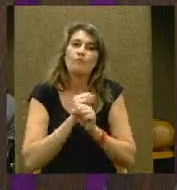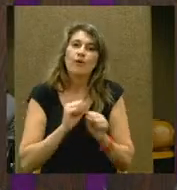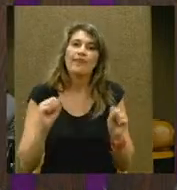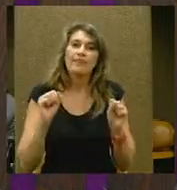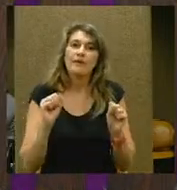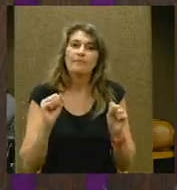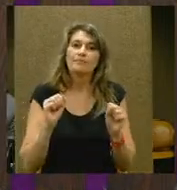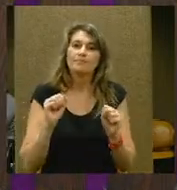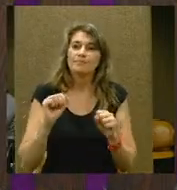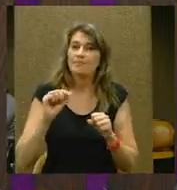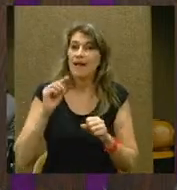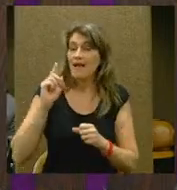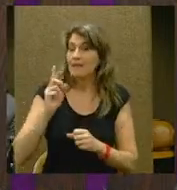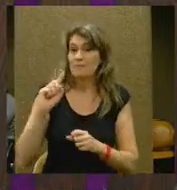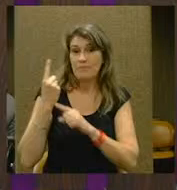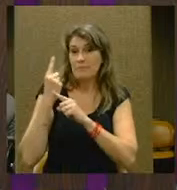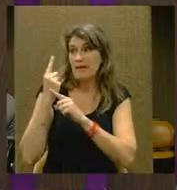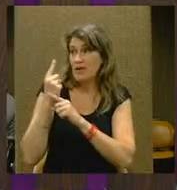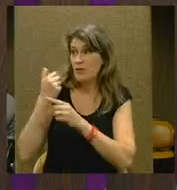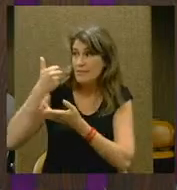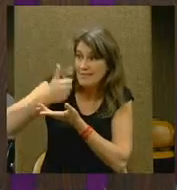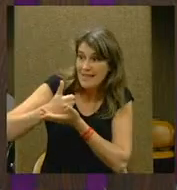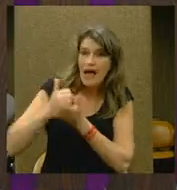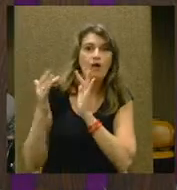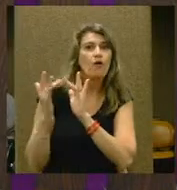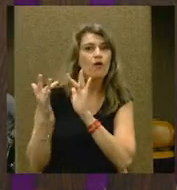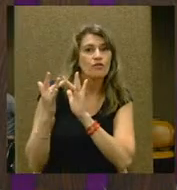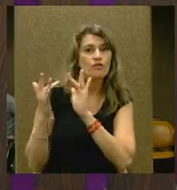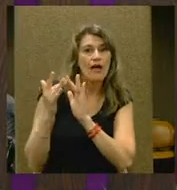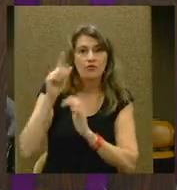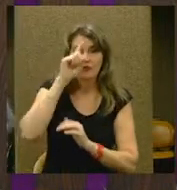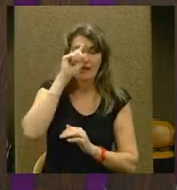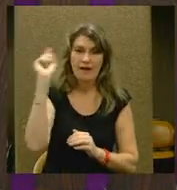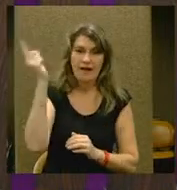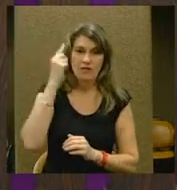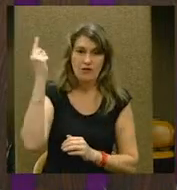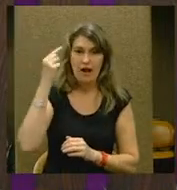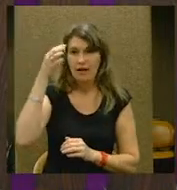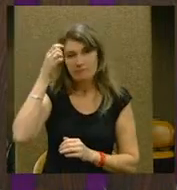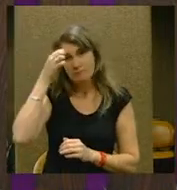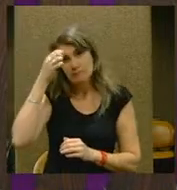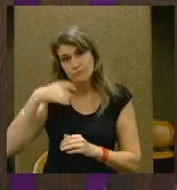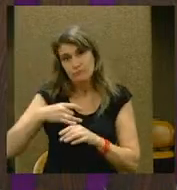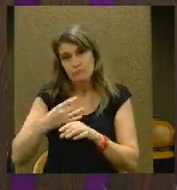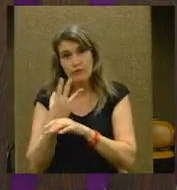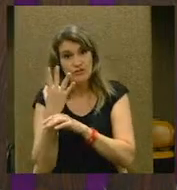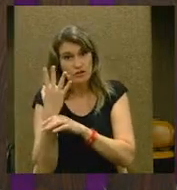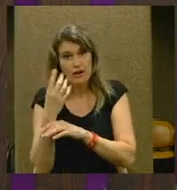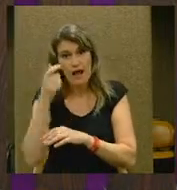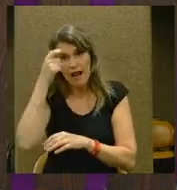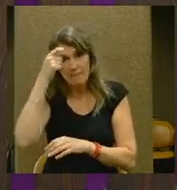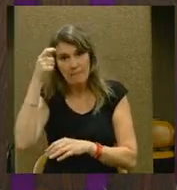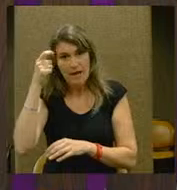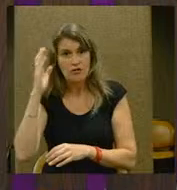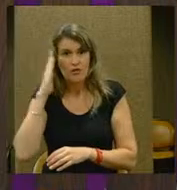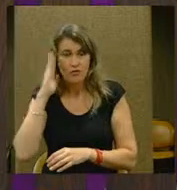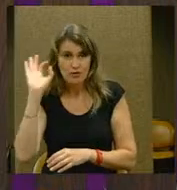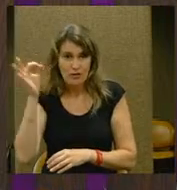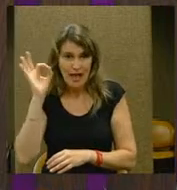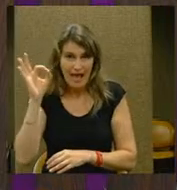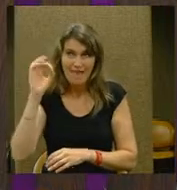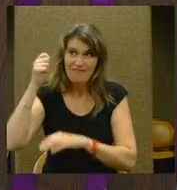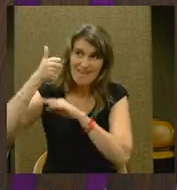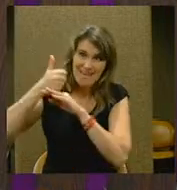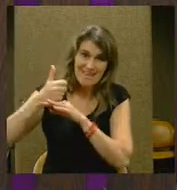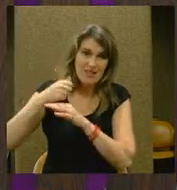learning, and to have first-hand information at a global level from professionals and give